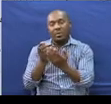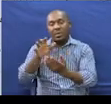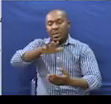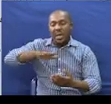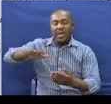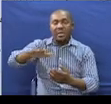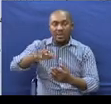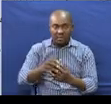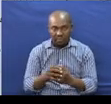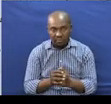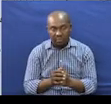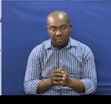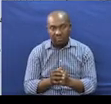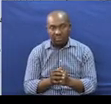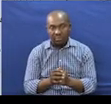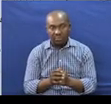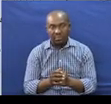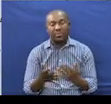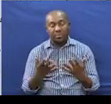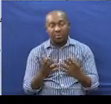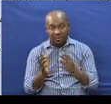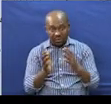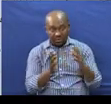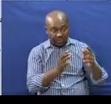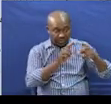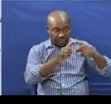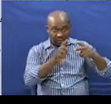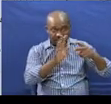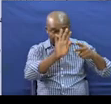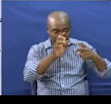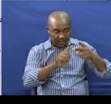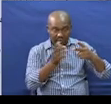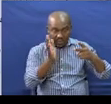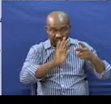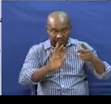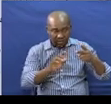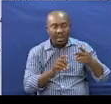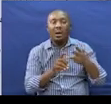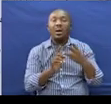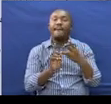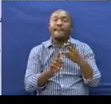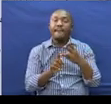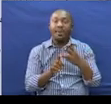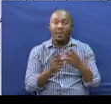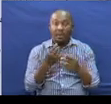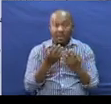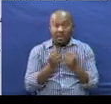Now, after knowing that meaning of human populations, let's see the